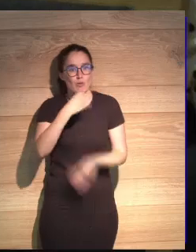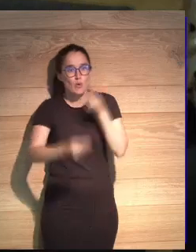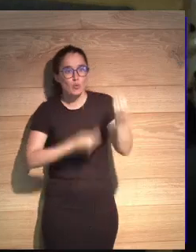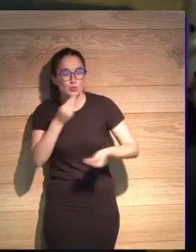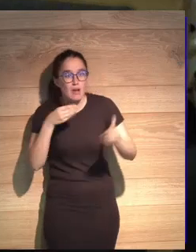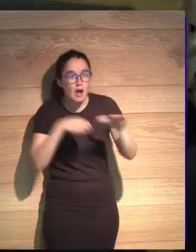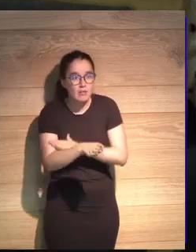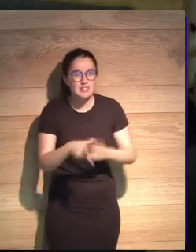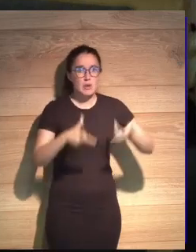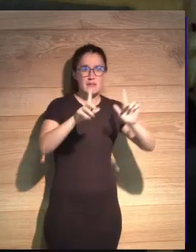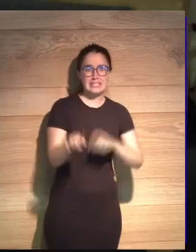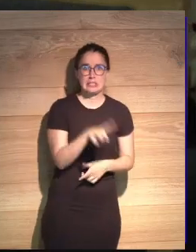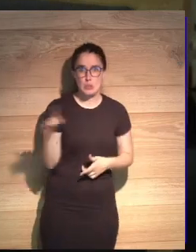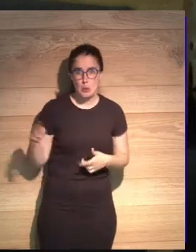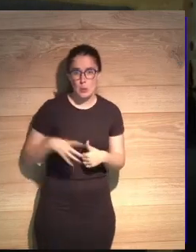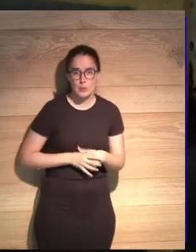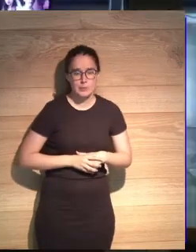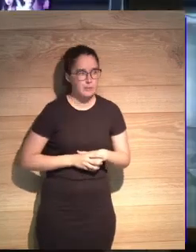could access?